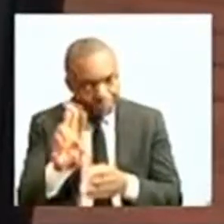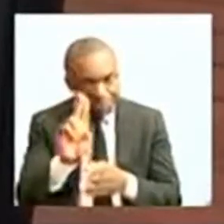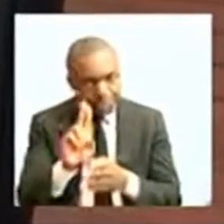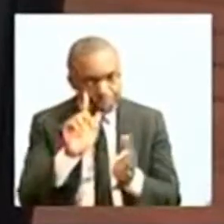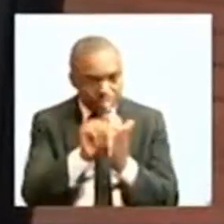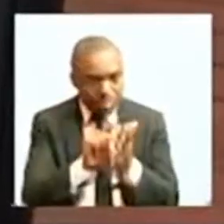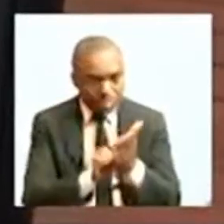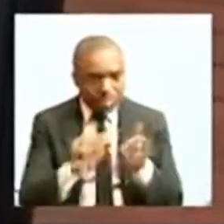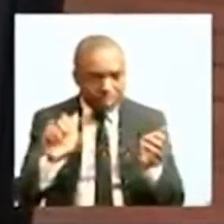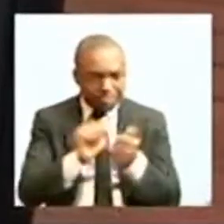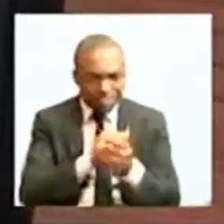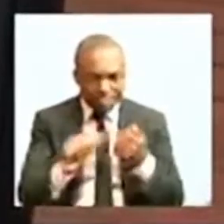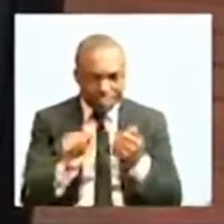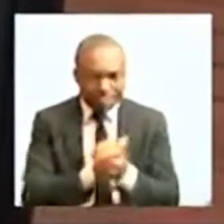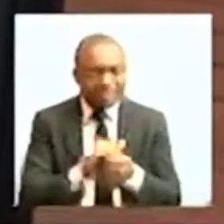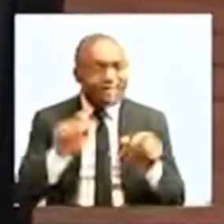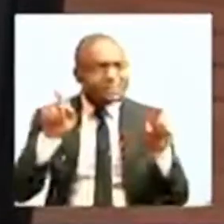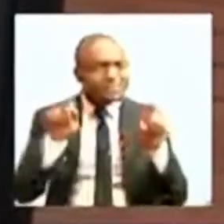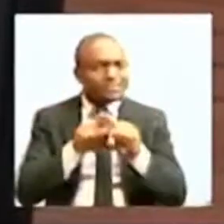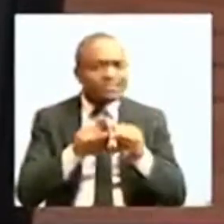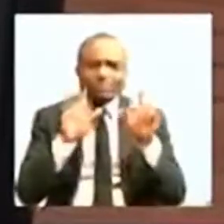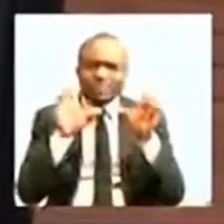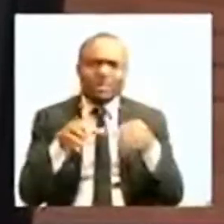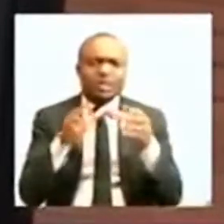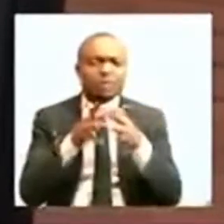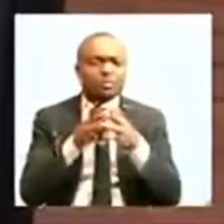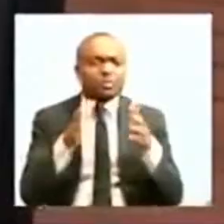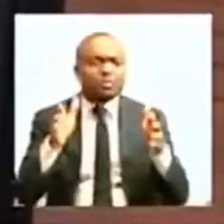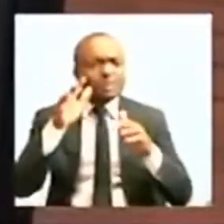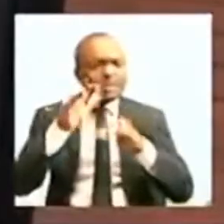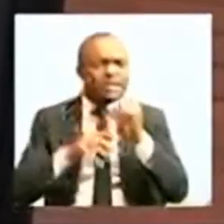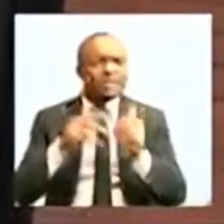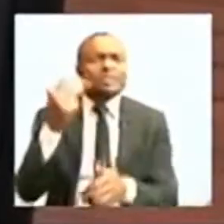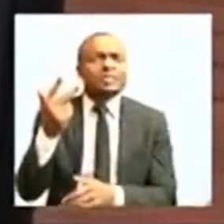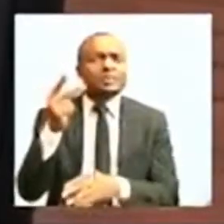And on that, you find the same council, maybe more than 3 projects.